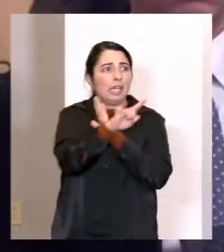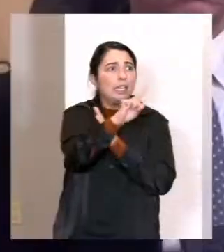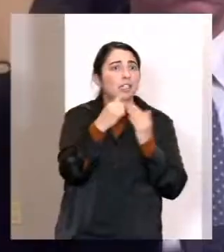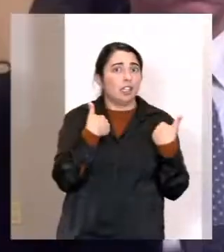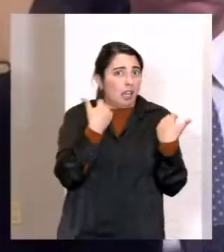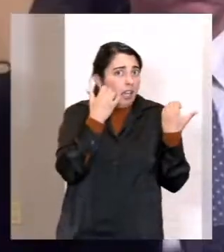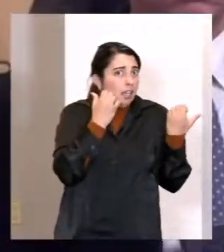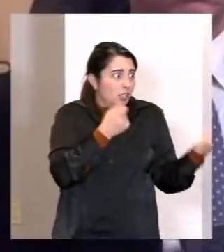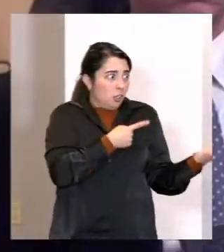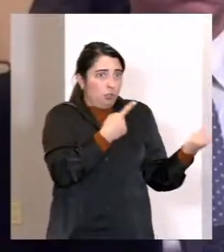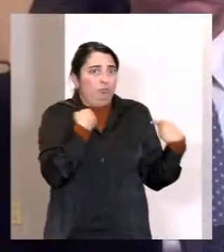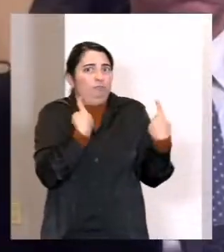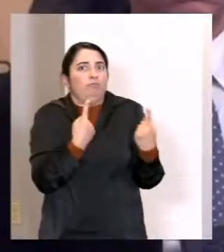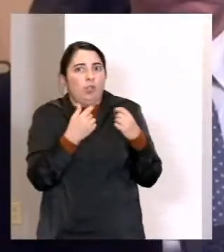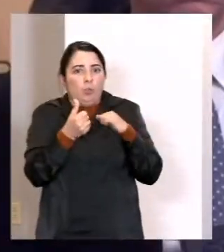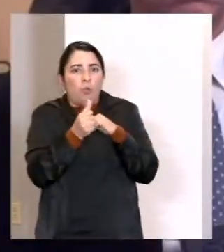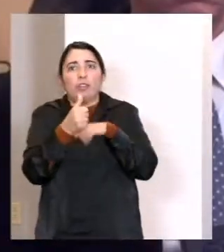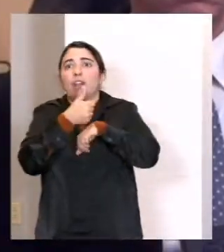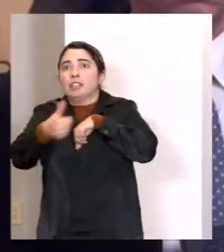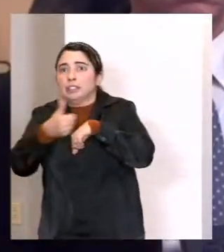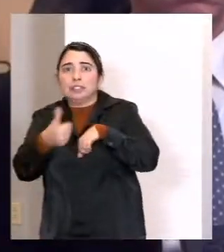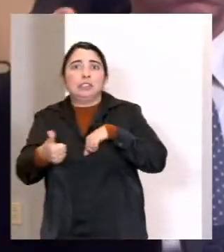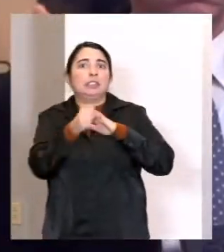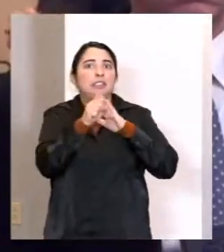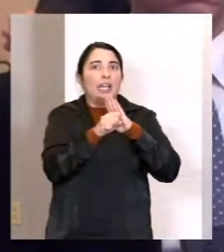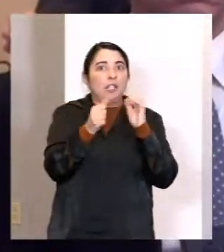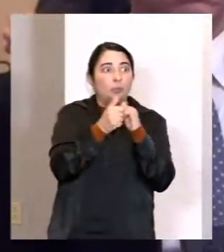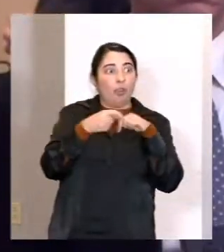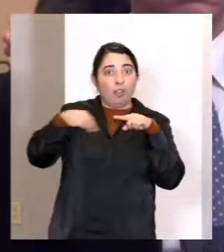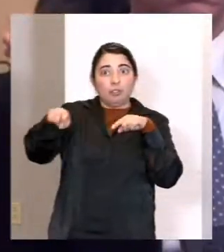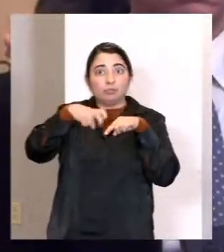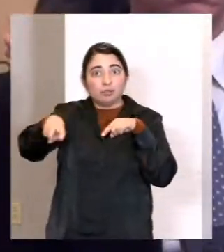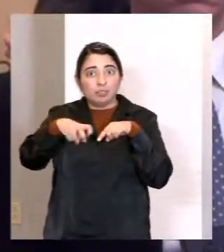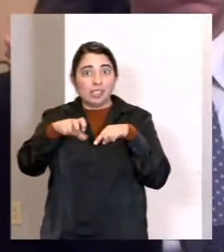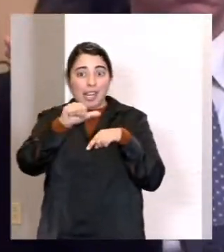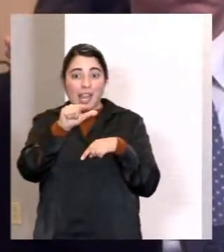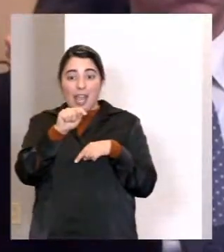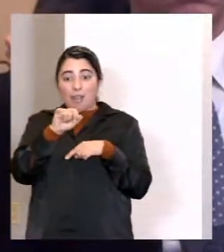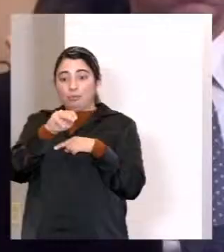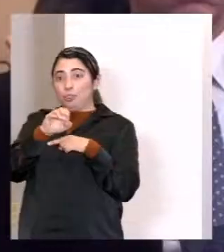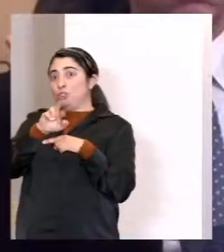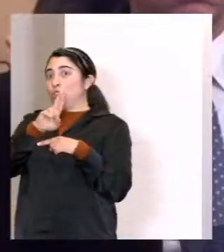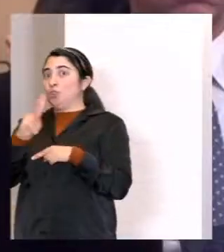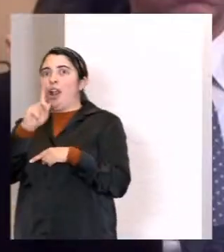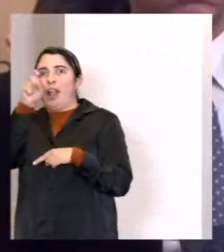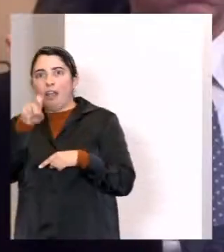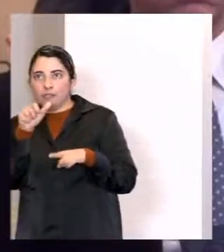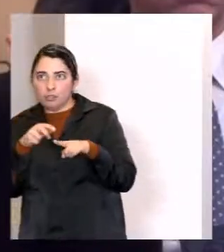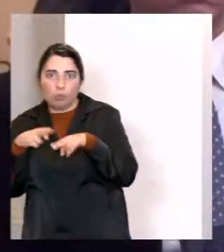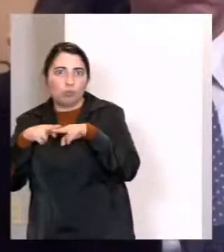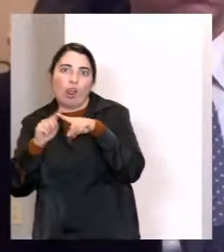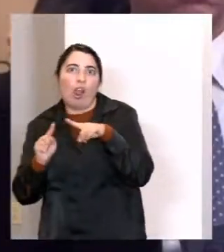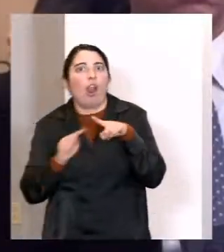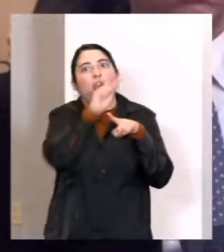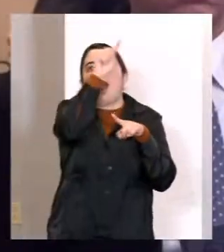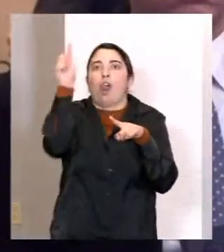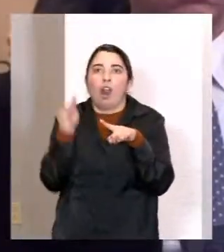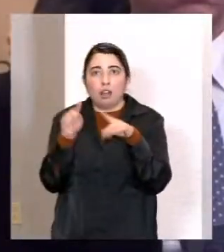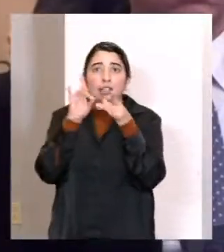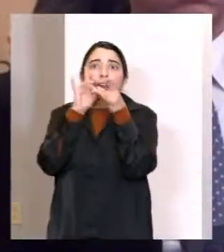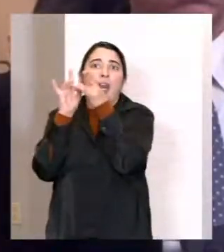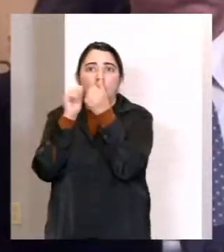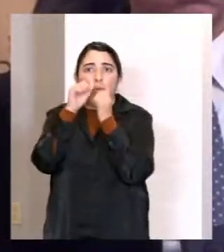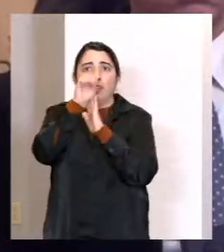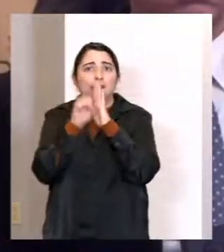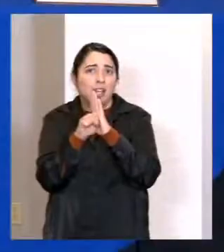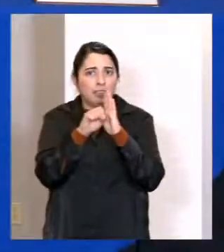right, since you guys do the interstate stuff so well that Amtrak doesn't have to jump in and do every border crossing in transportation.